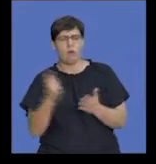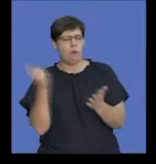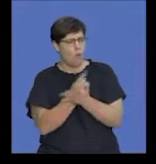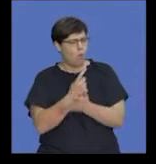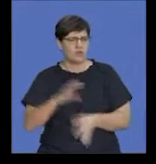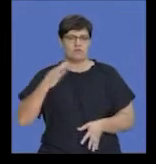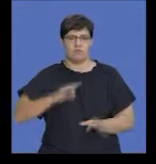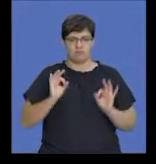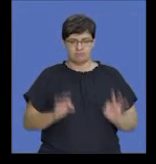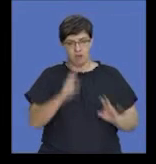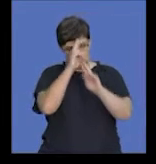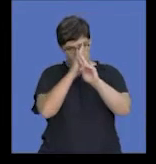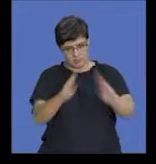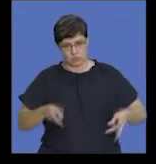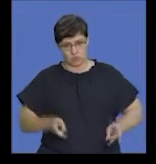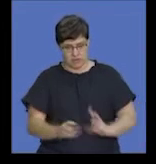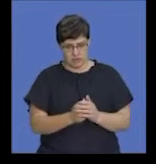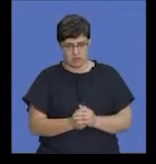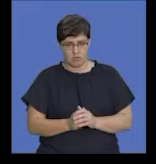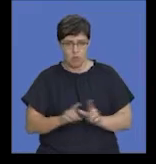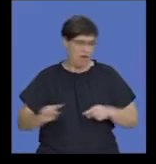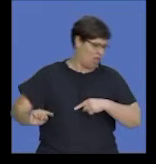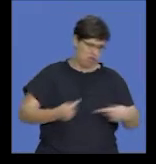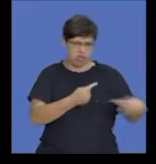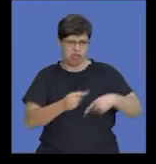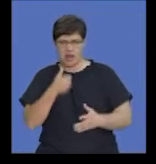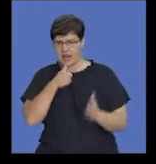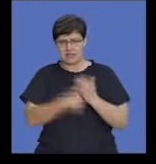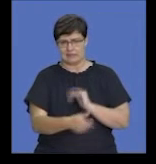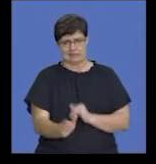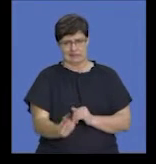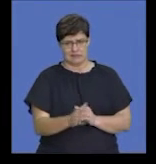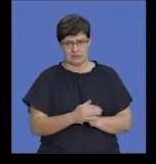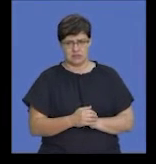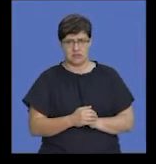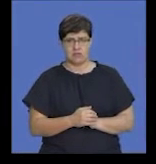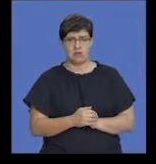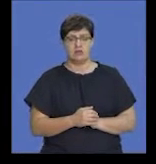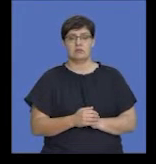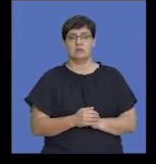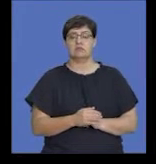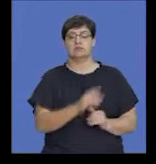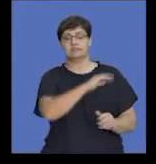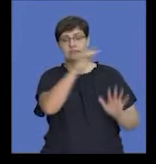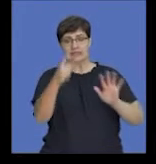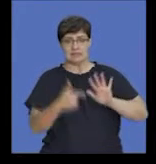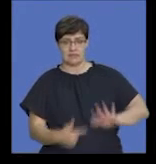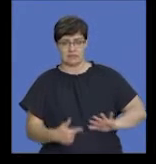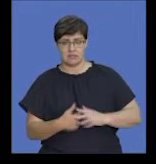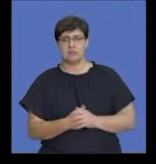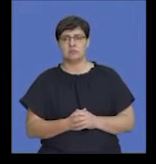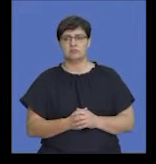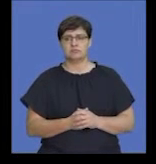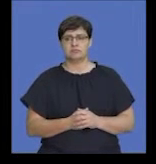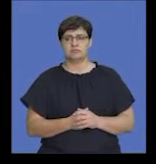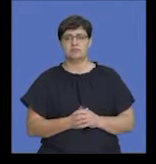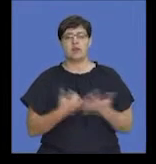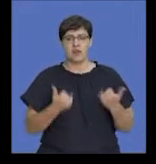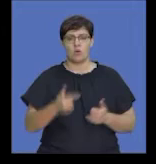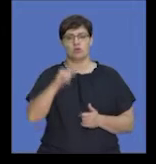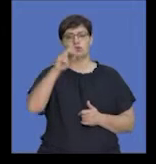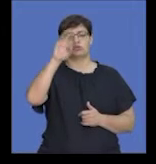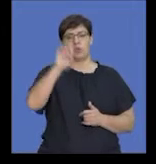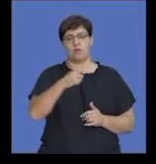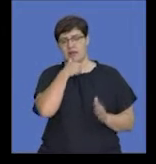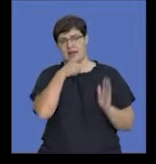and respectful. We do not fight with people in letters. Okay, so then we go on to the tone of a